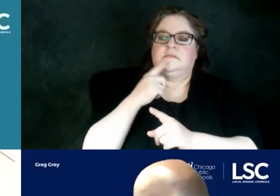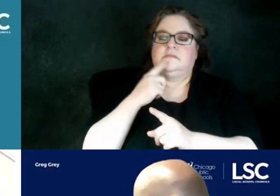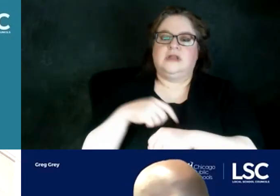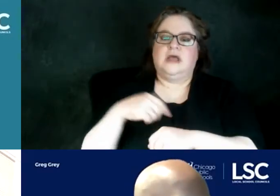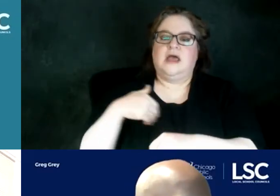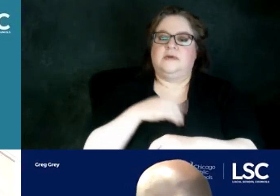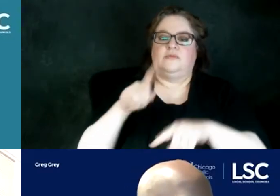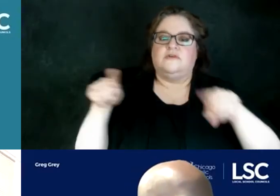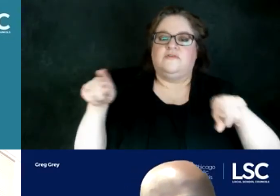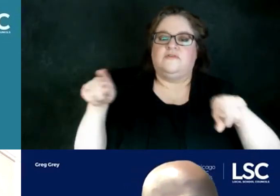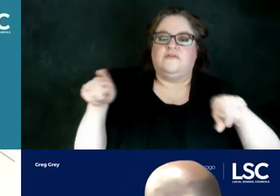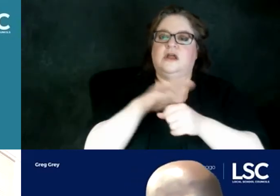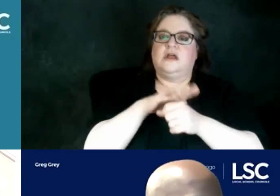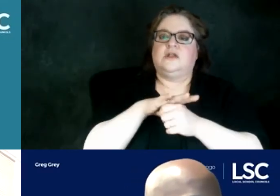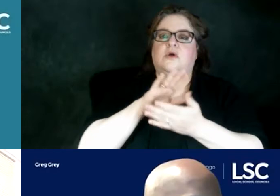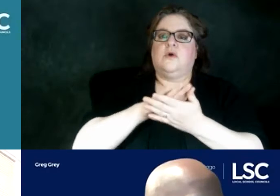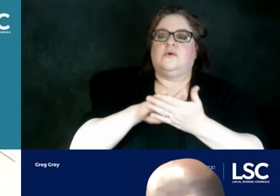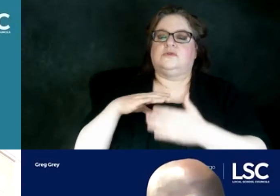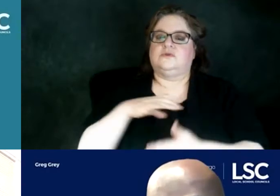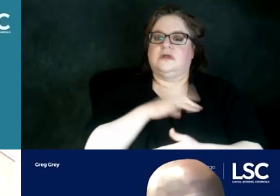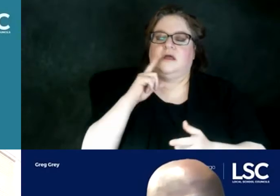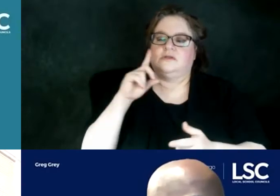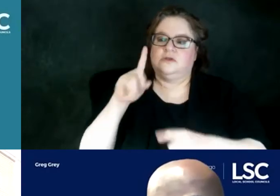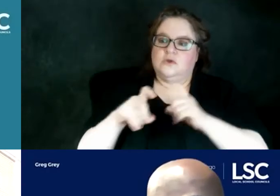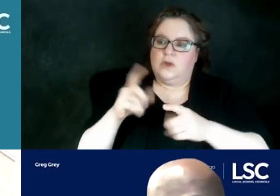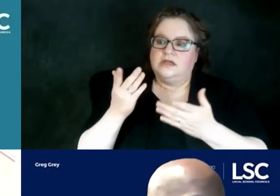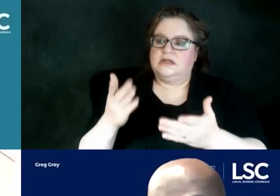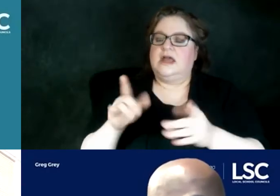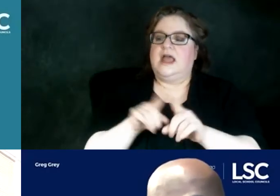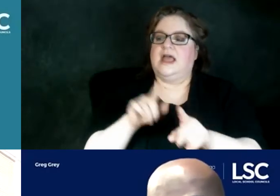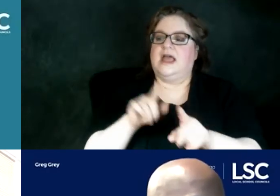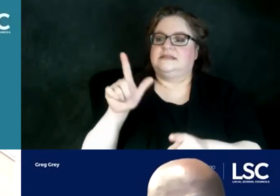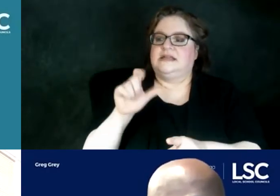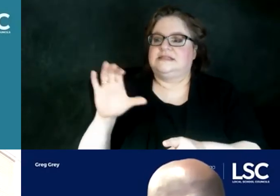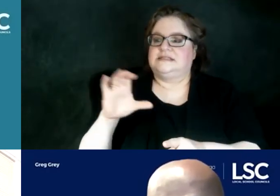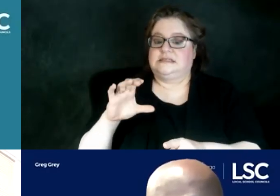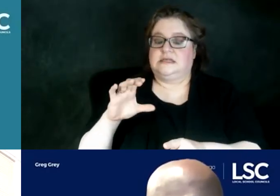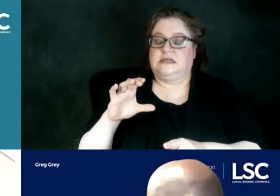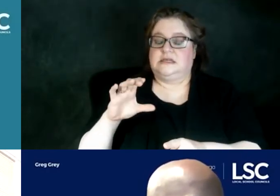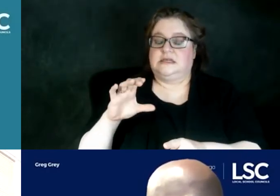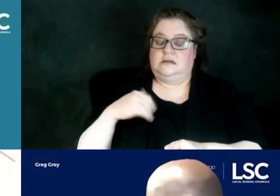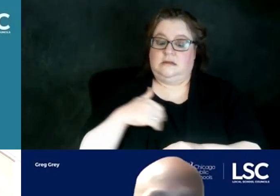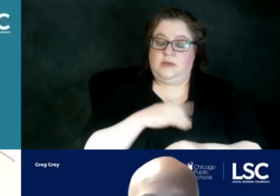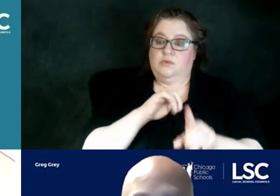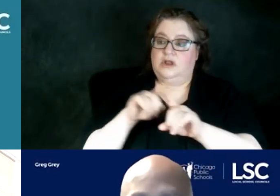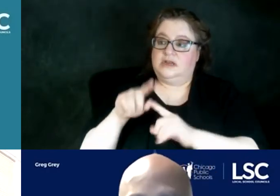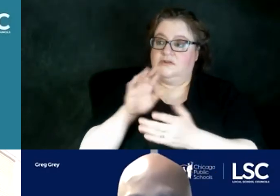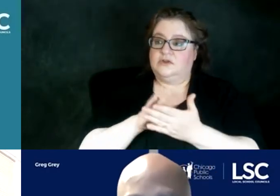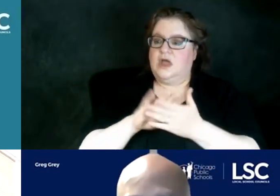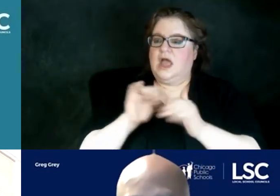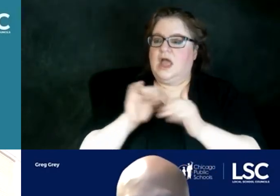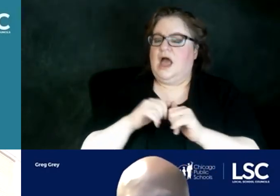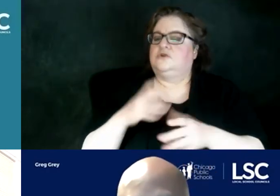various local school councils, the question was raised, as an LSC member at different schools, how do you do